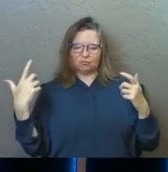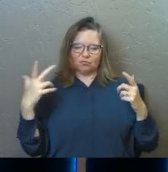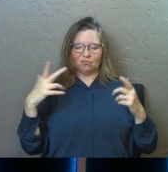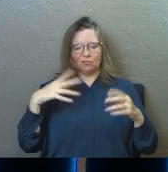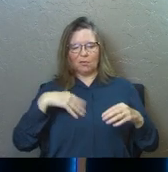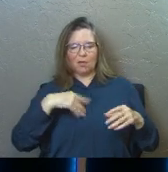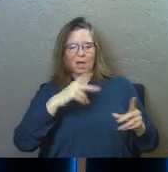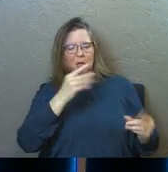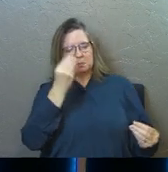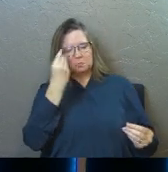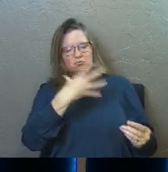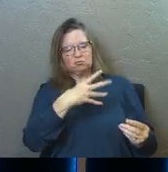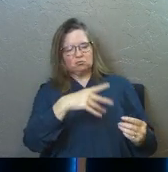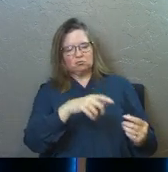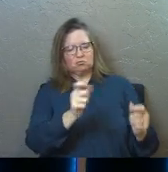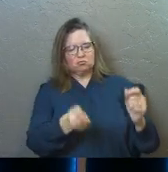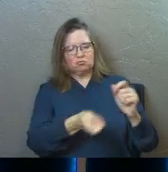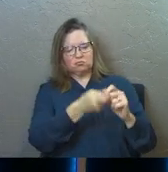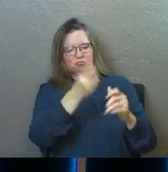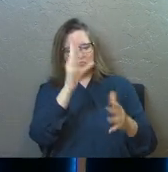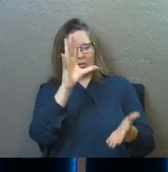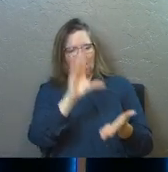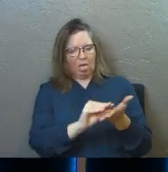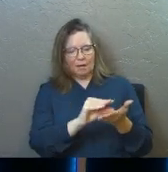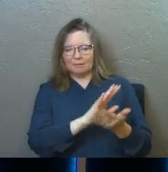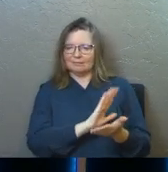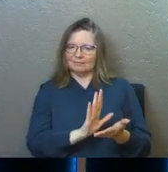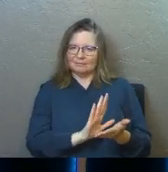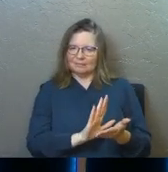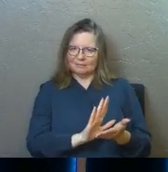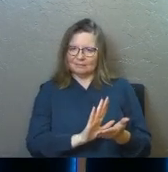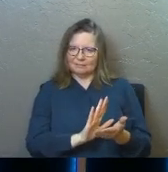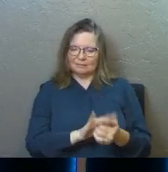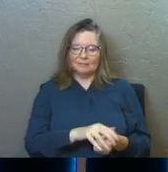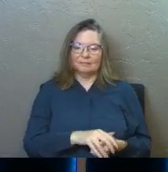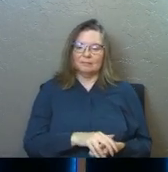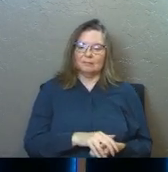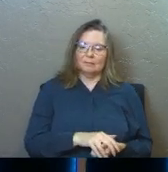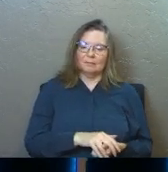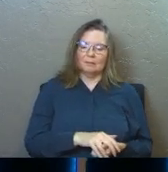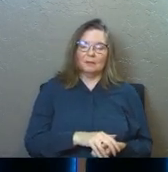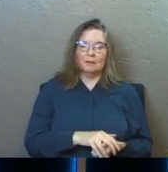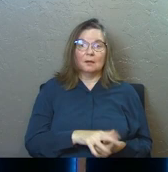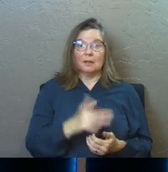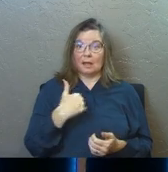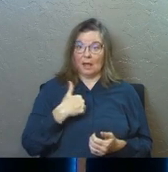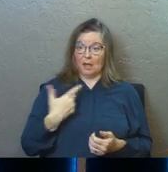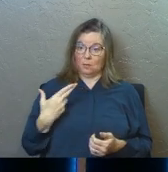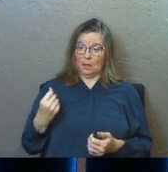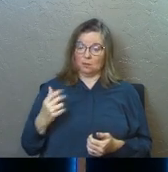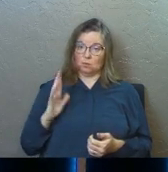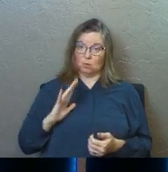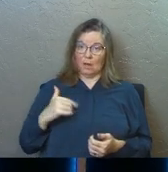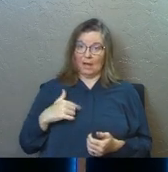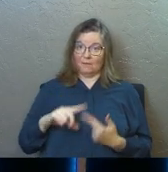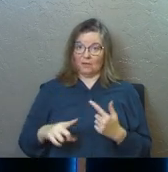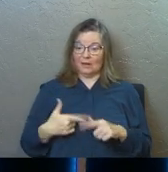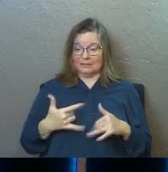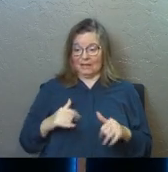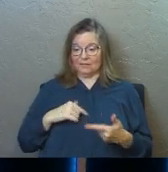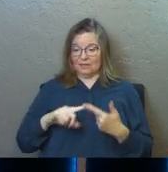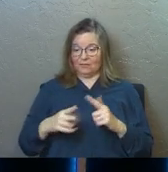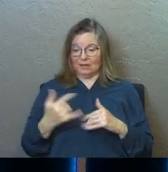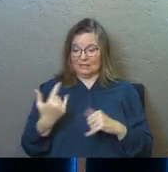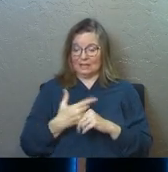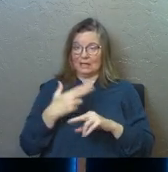person up who brings the truth, or to tear another person down, but because it's what's best for us. So when I was in high school, I had a friend, and I still have this